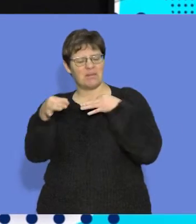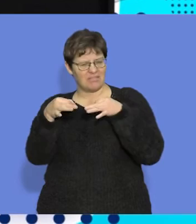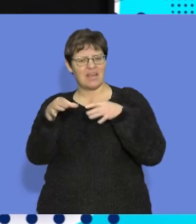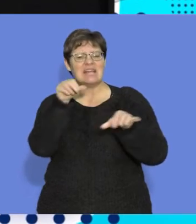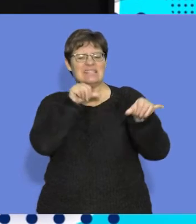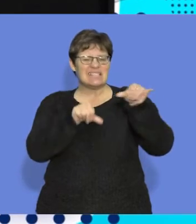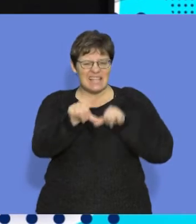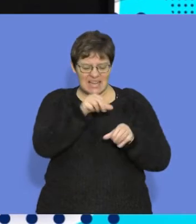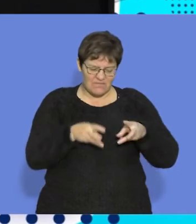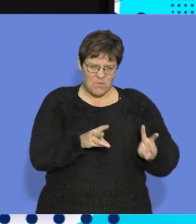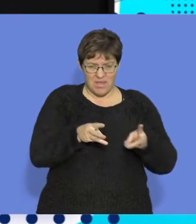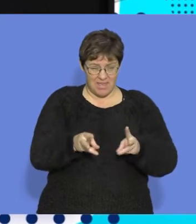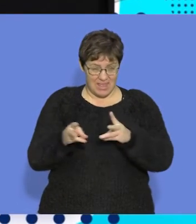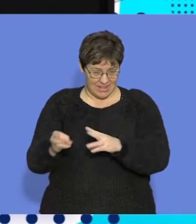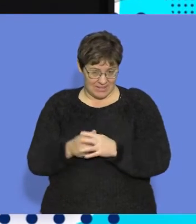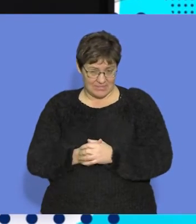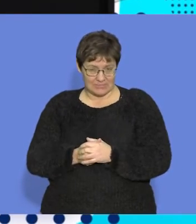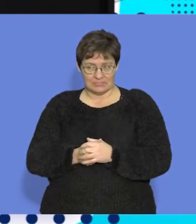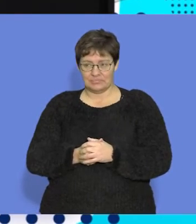the scientific method.